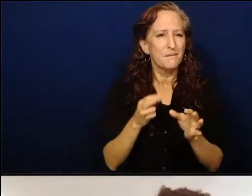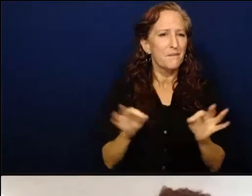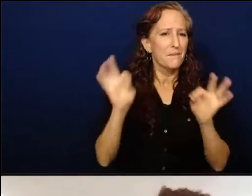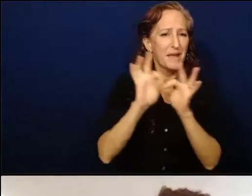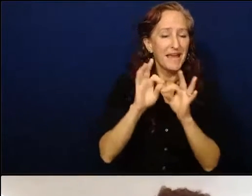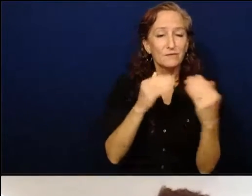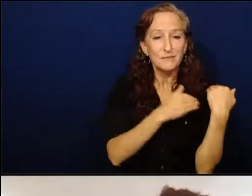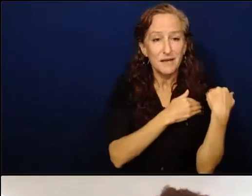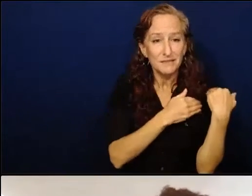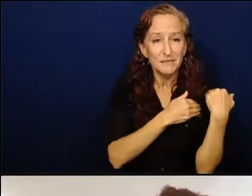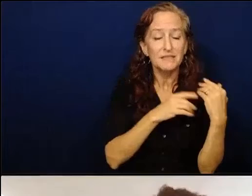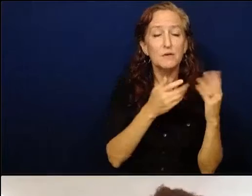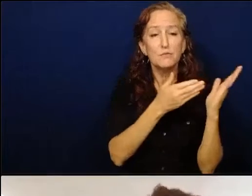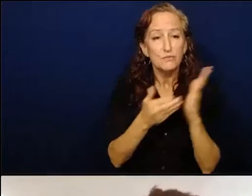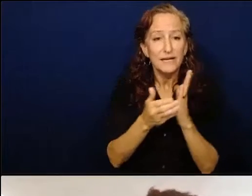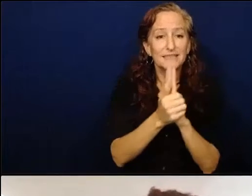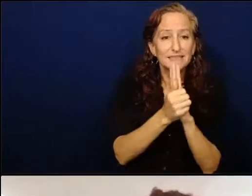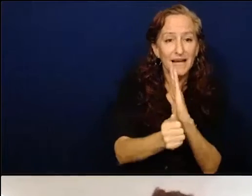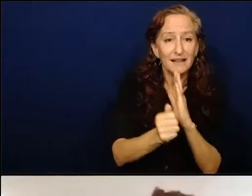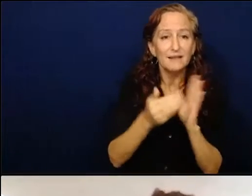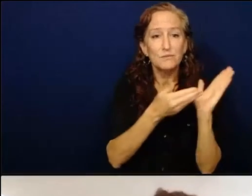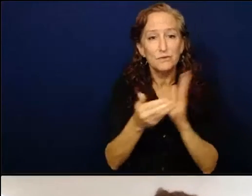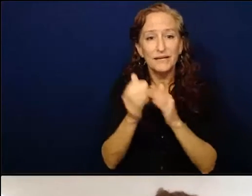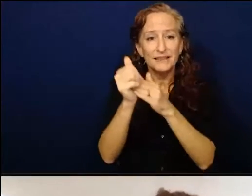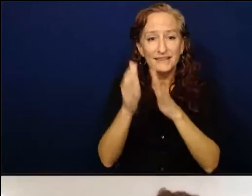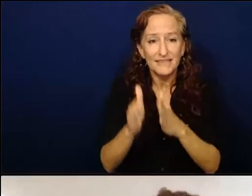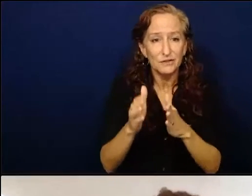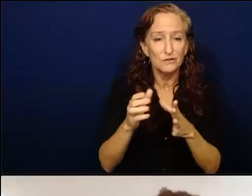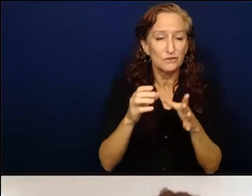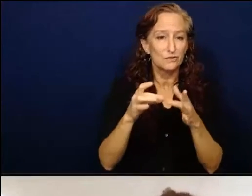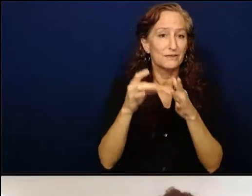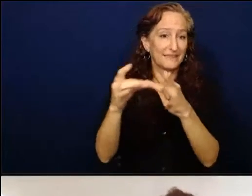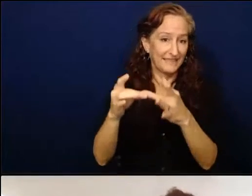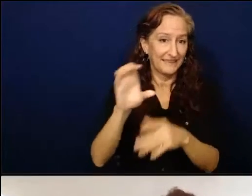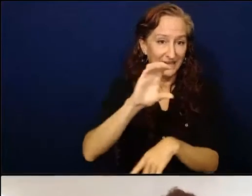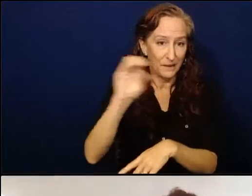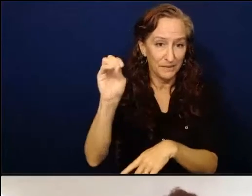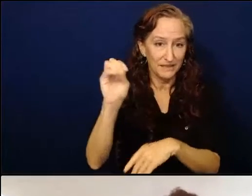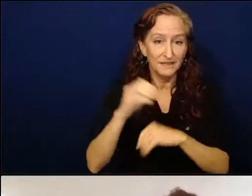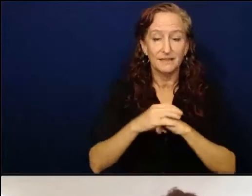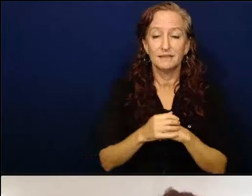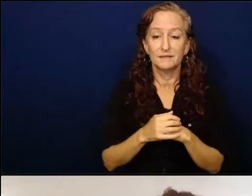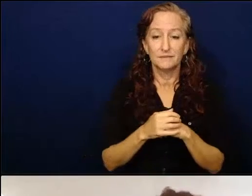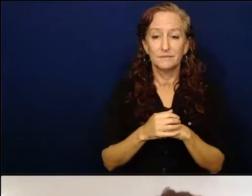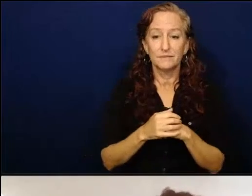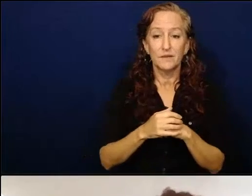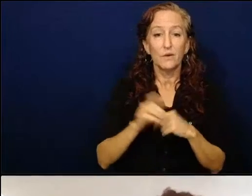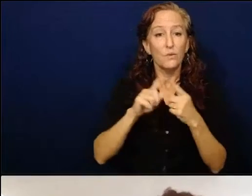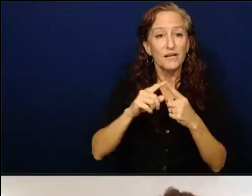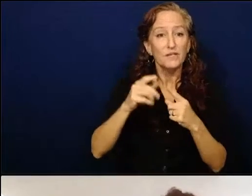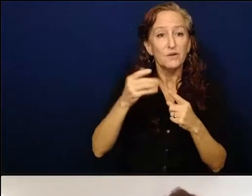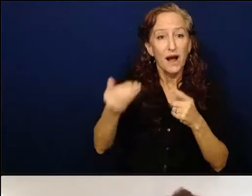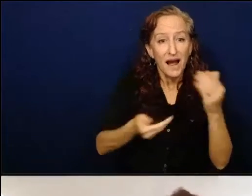sure that you're bringing the right talent and leadership to the company. And anybody who's hired, at any level knows that that's hard to